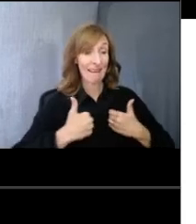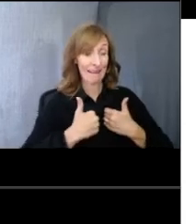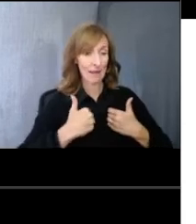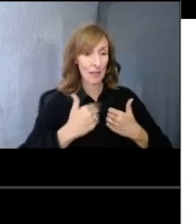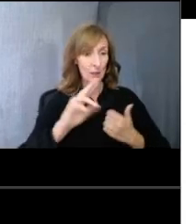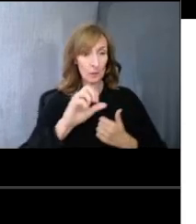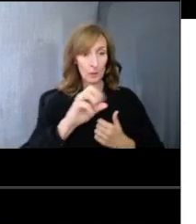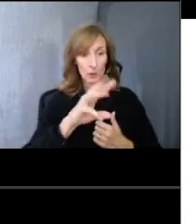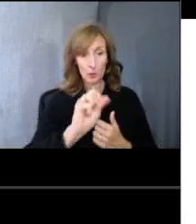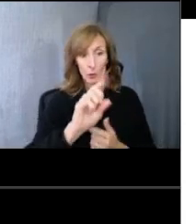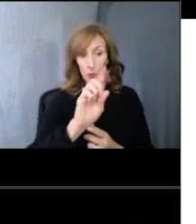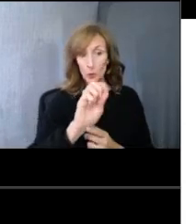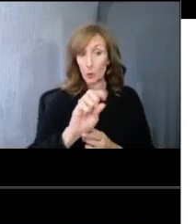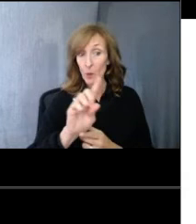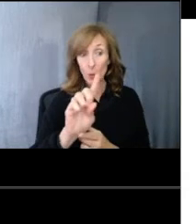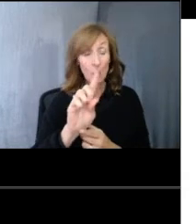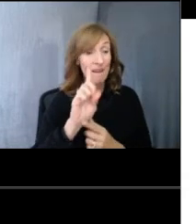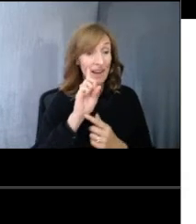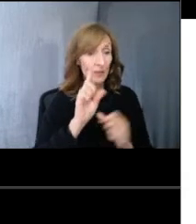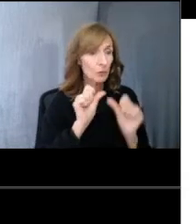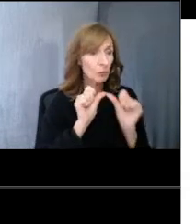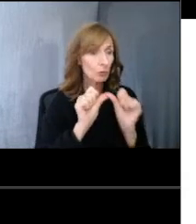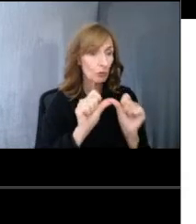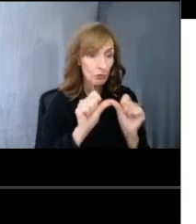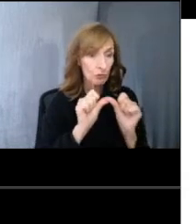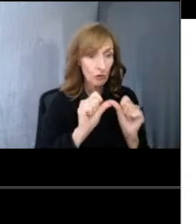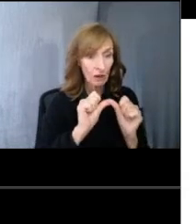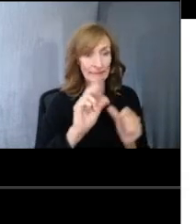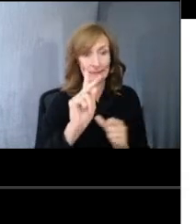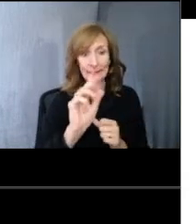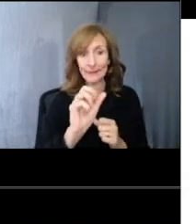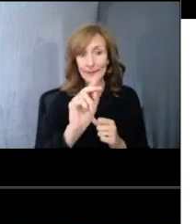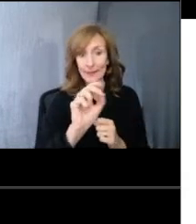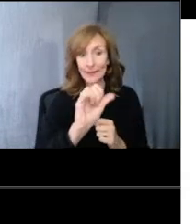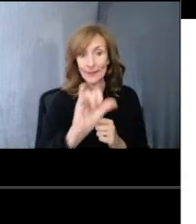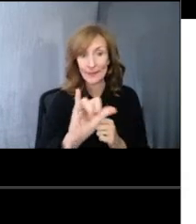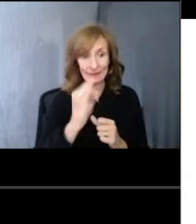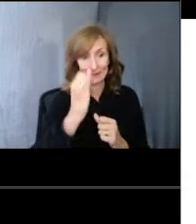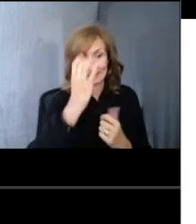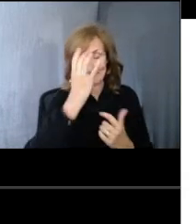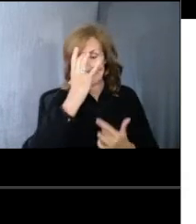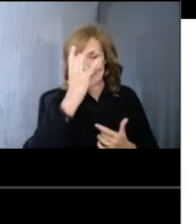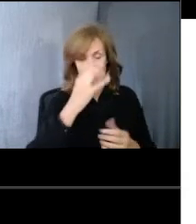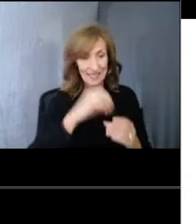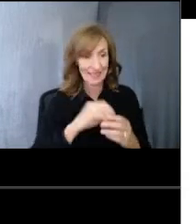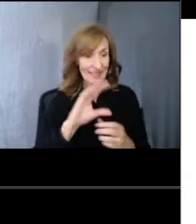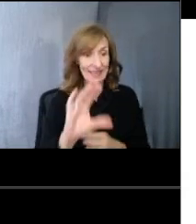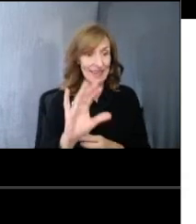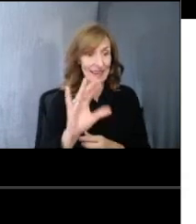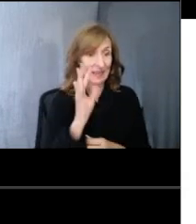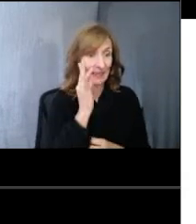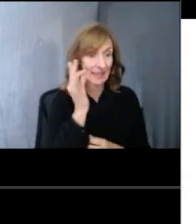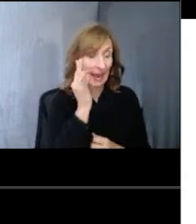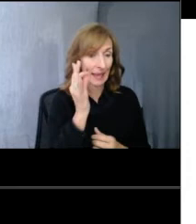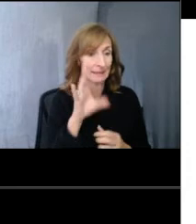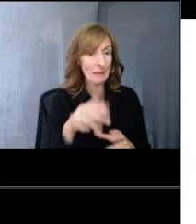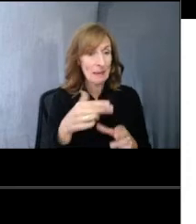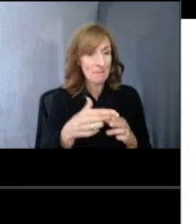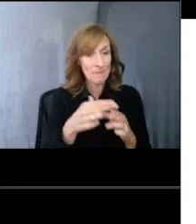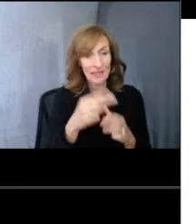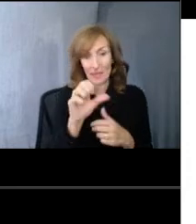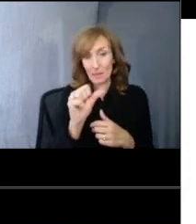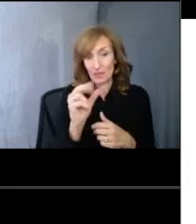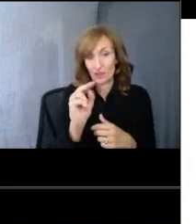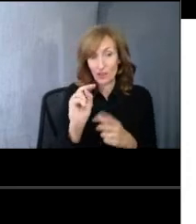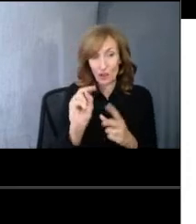What Owners Need to Know. My name is Sean Anderson-Vai with the communications team here at the Foundation. As you know, our goal with the